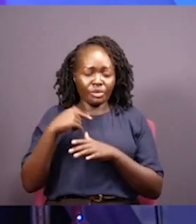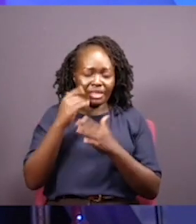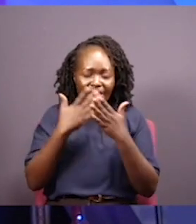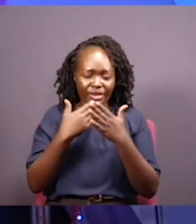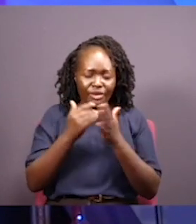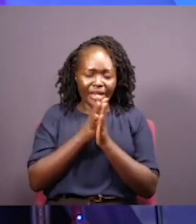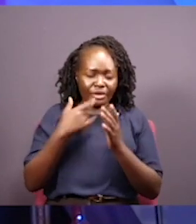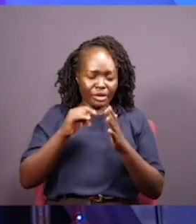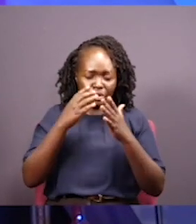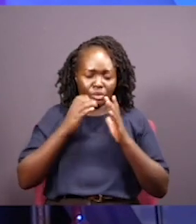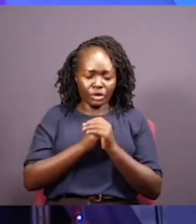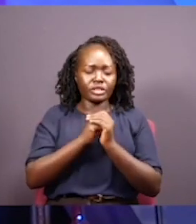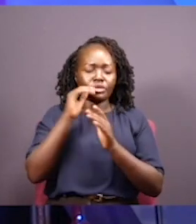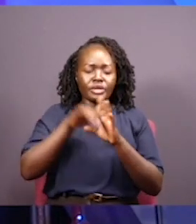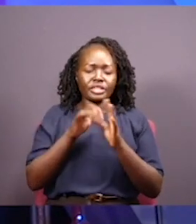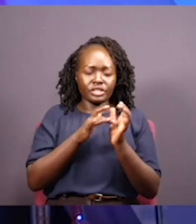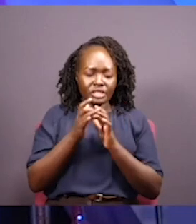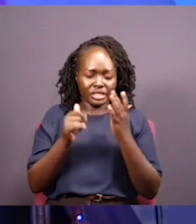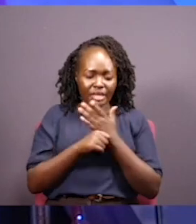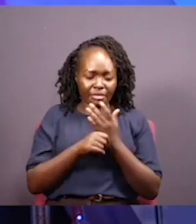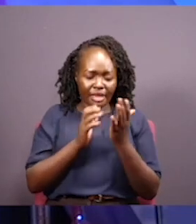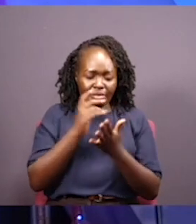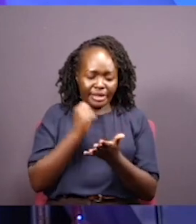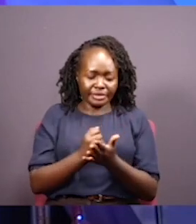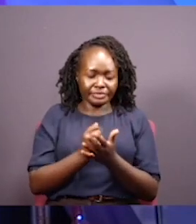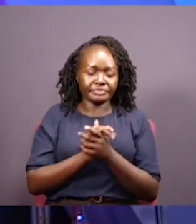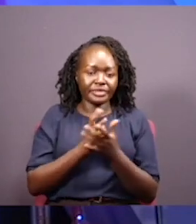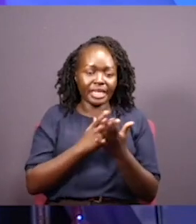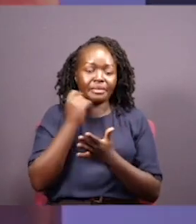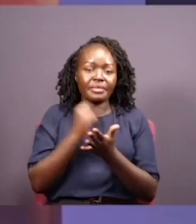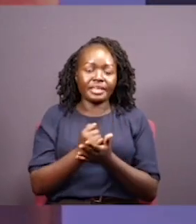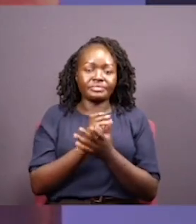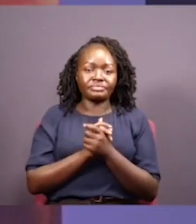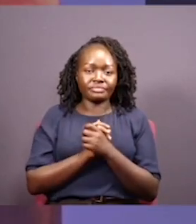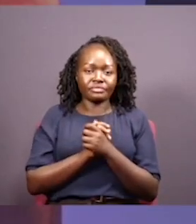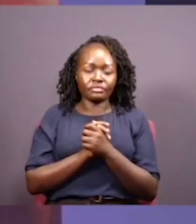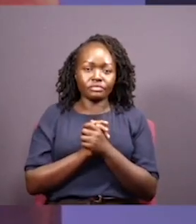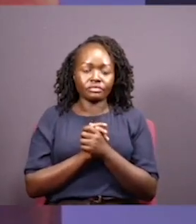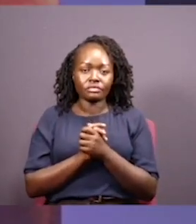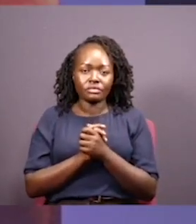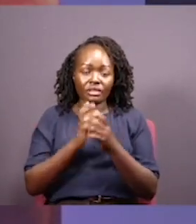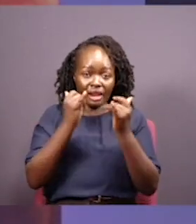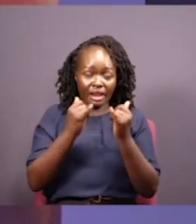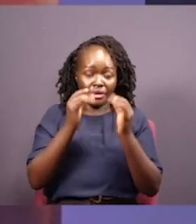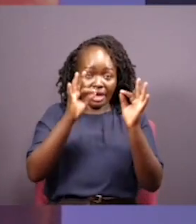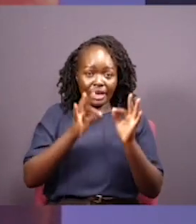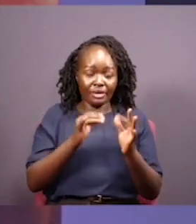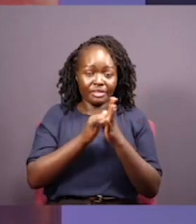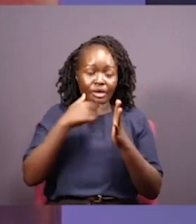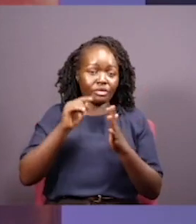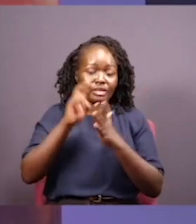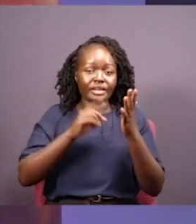you in Jesus' name. Amen. Amen. Now, the account we've read took